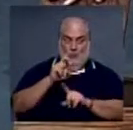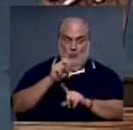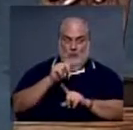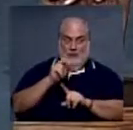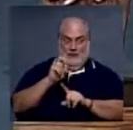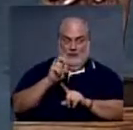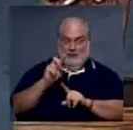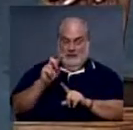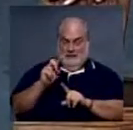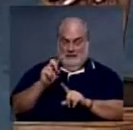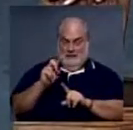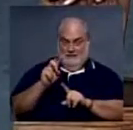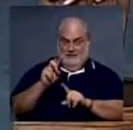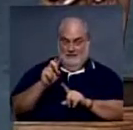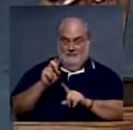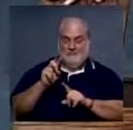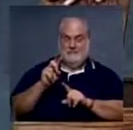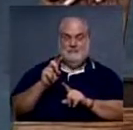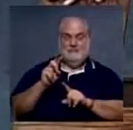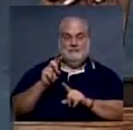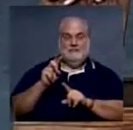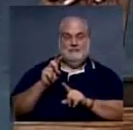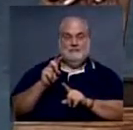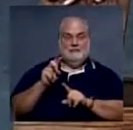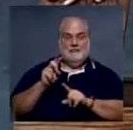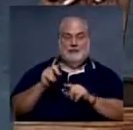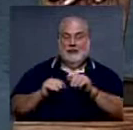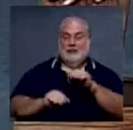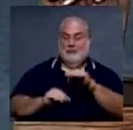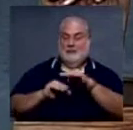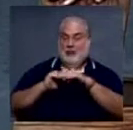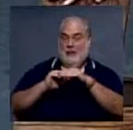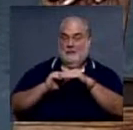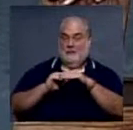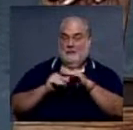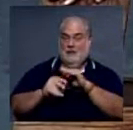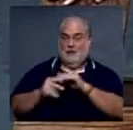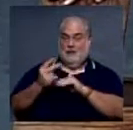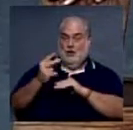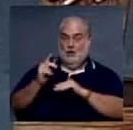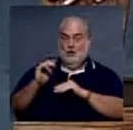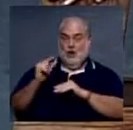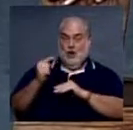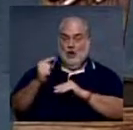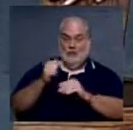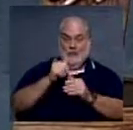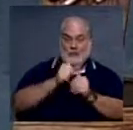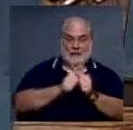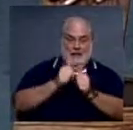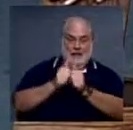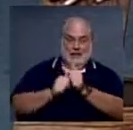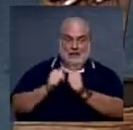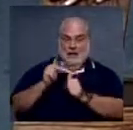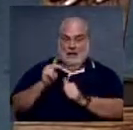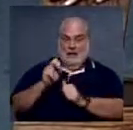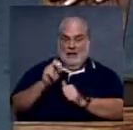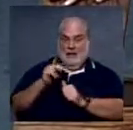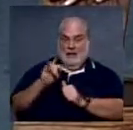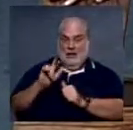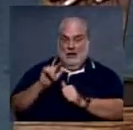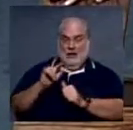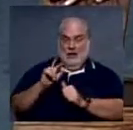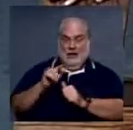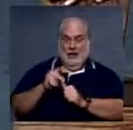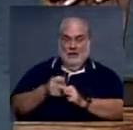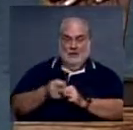a pet owner. So the maximum of 2 dogs can be in each kennel. I'll tell you, if there were 2 dogs